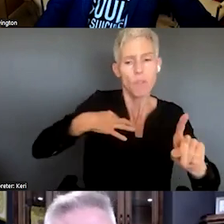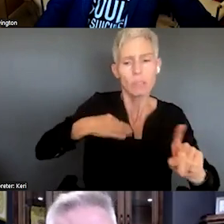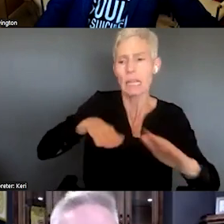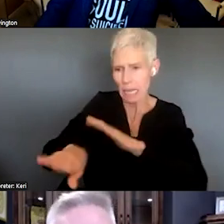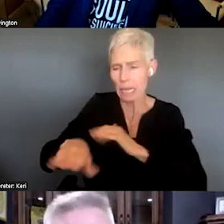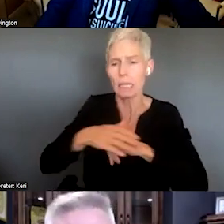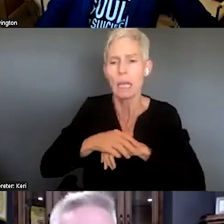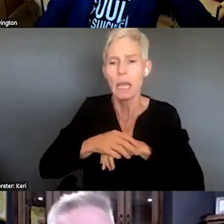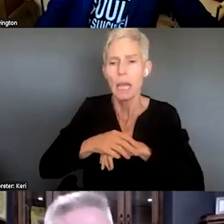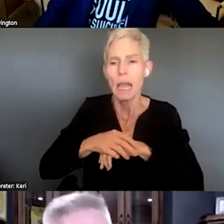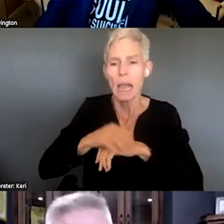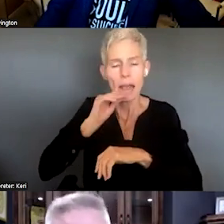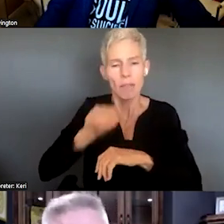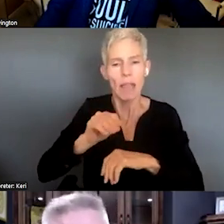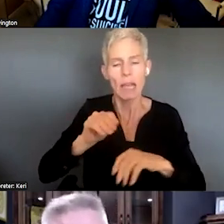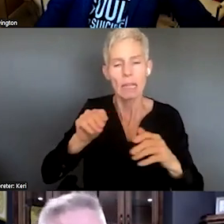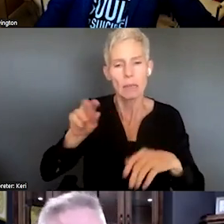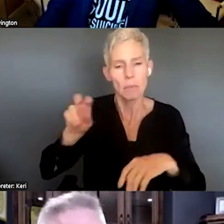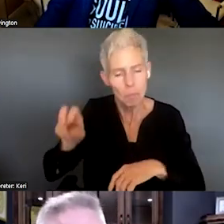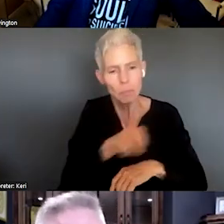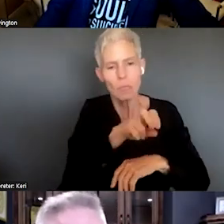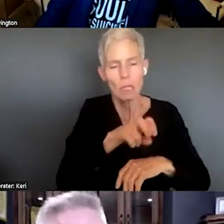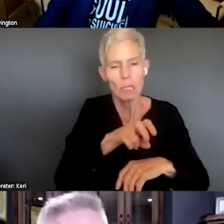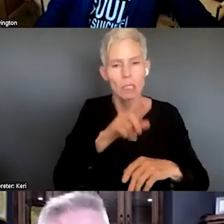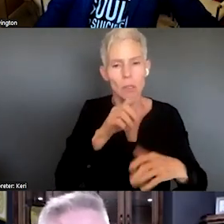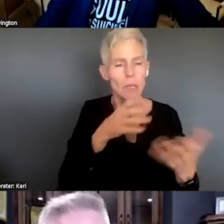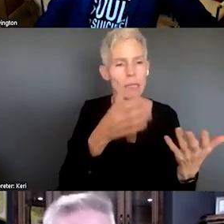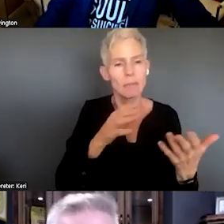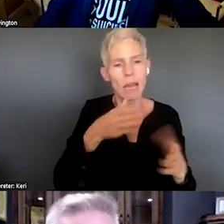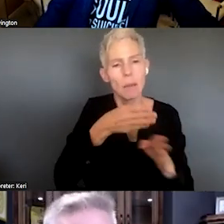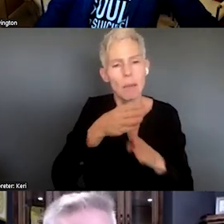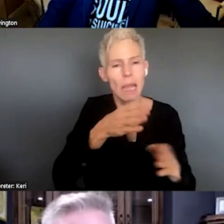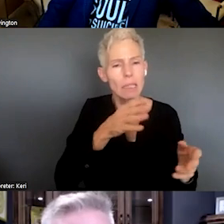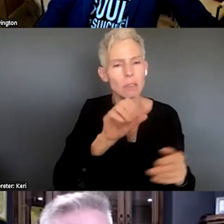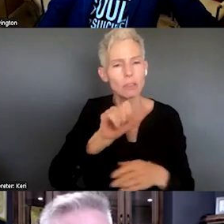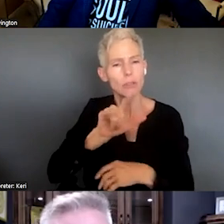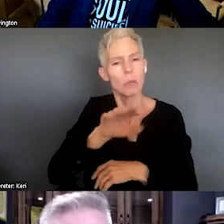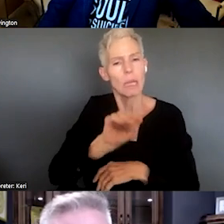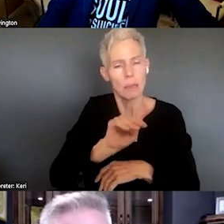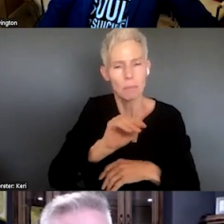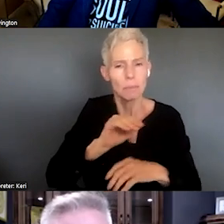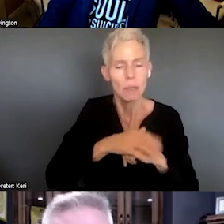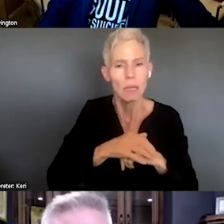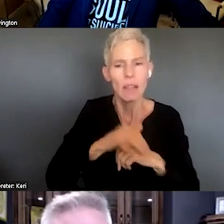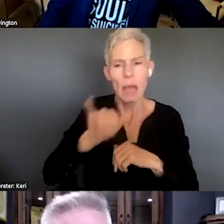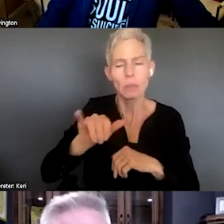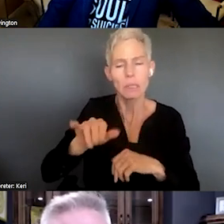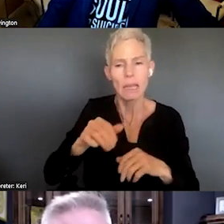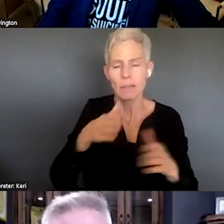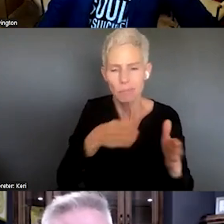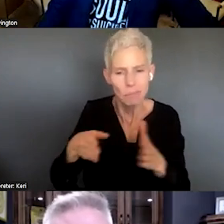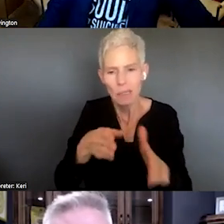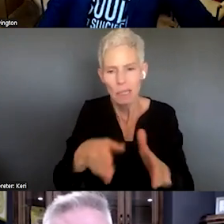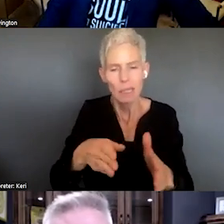and mainstream them, to use an education term. But that was the route we felt like towards health.